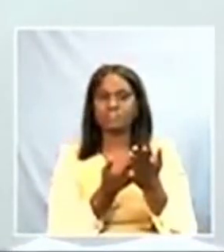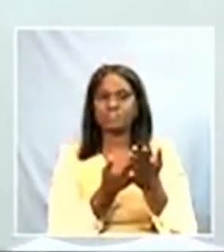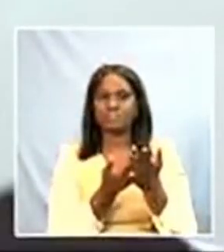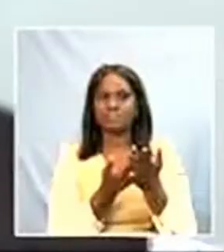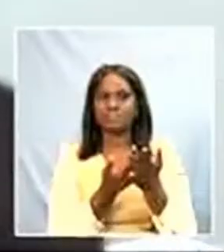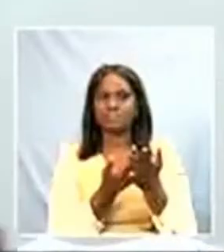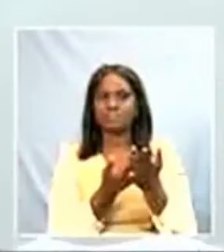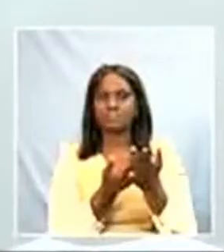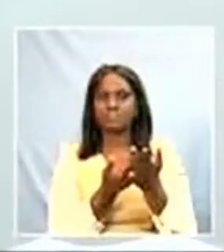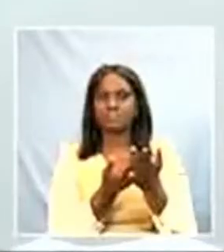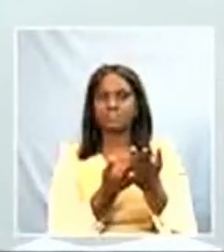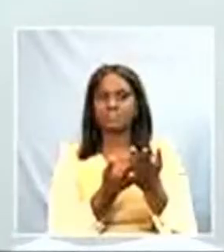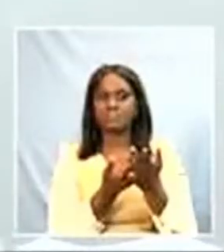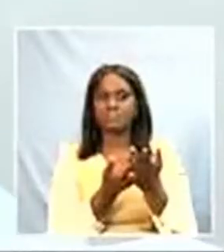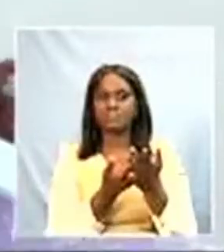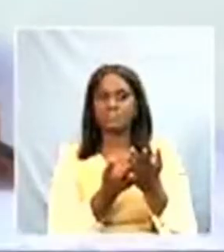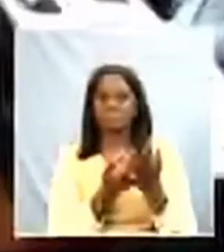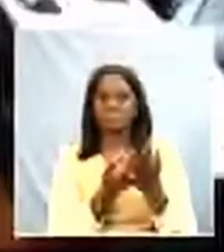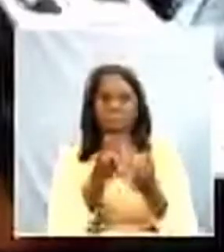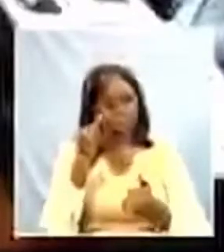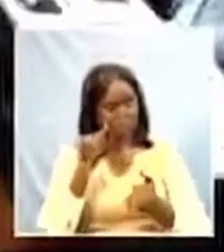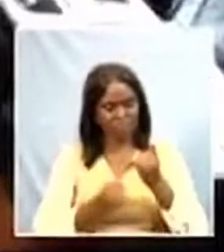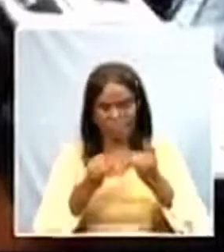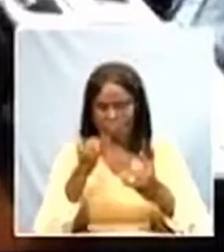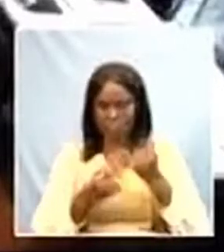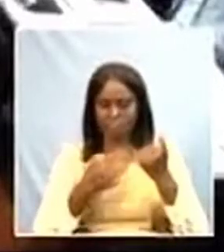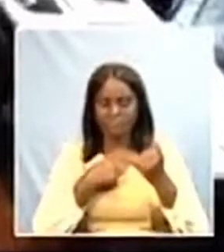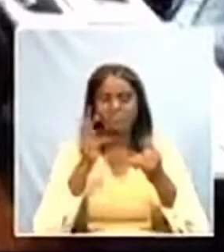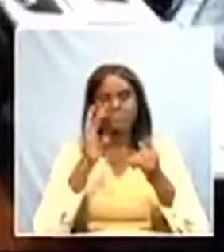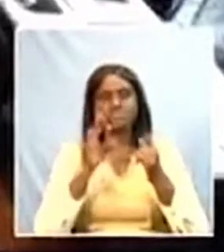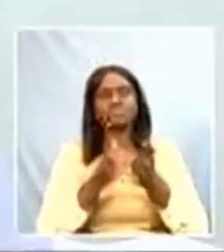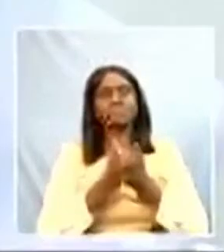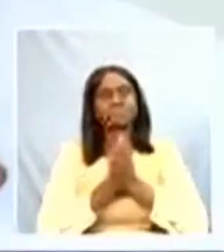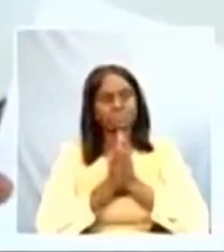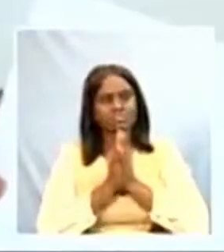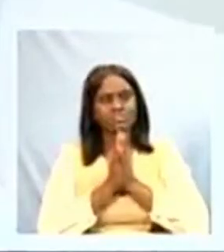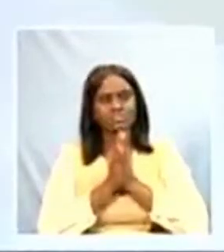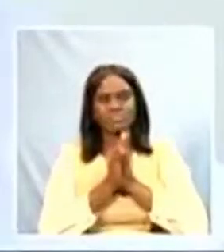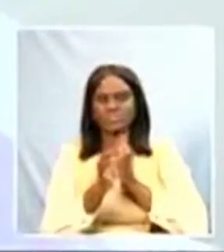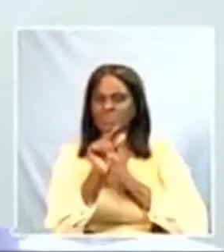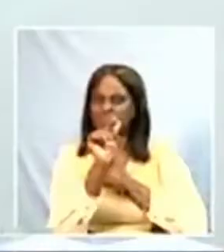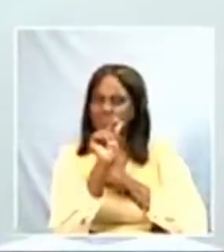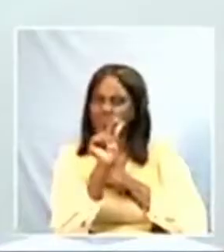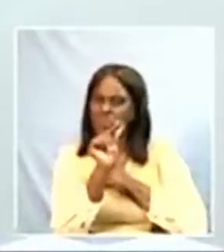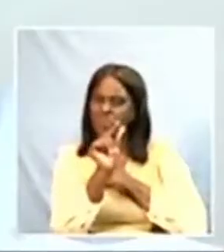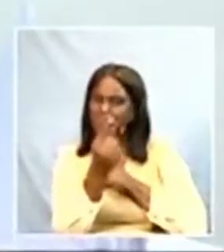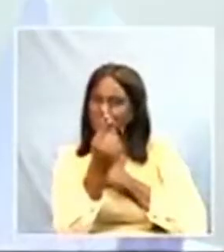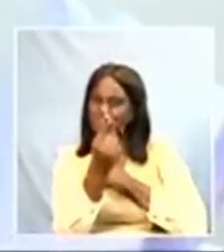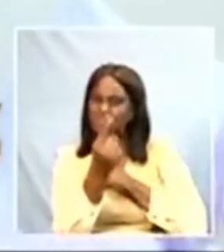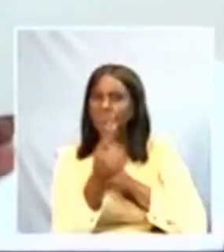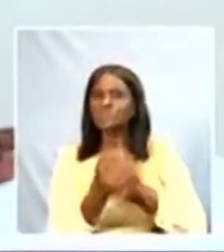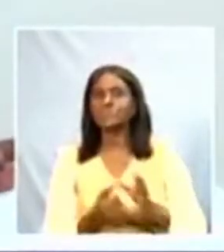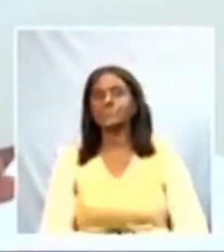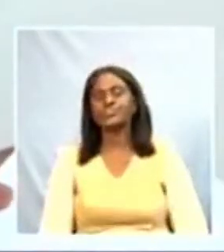As we conclude, I'll ask a small one.